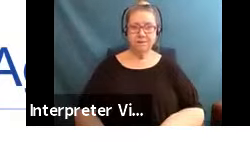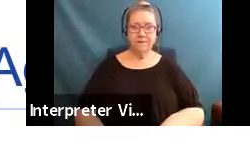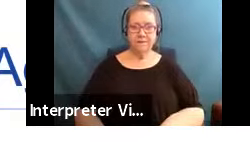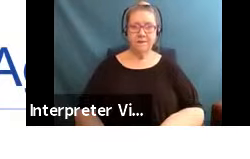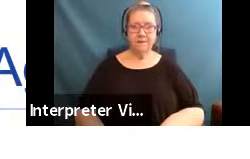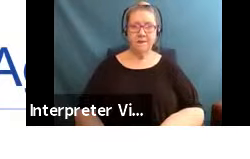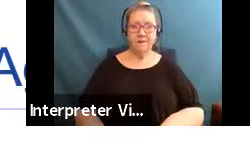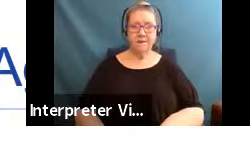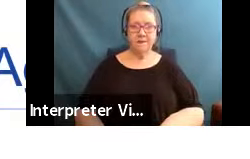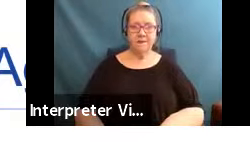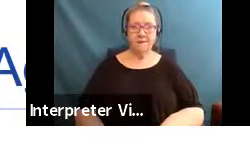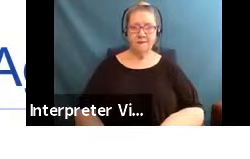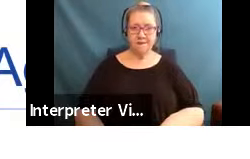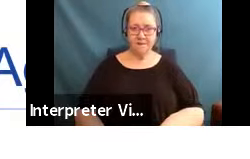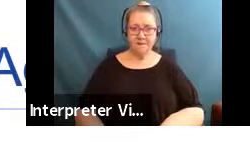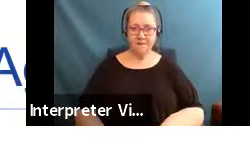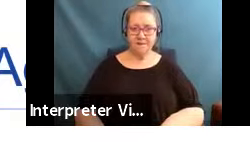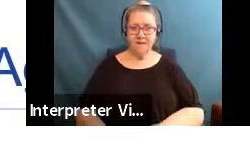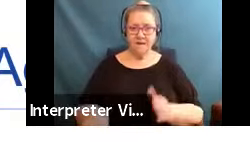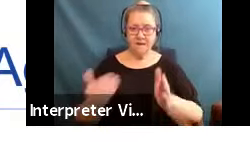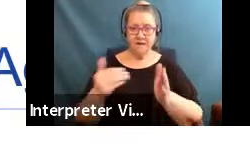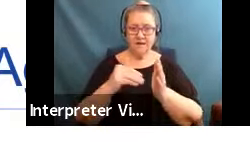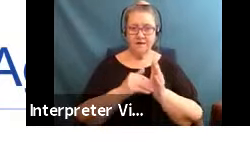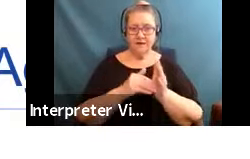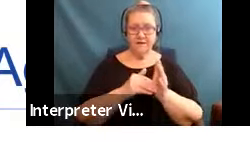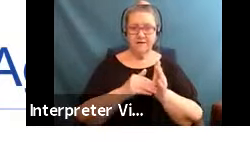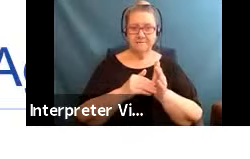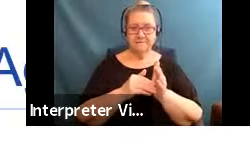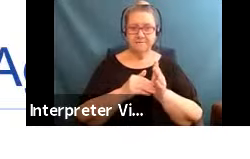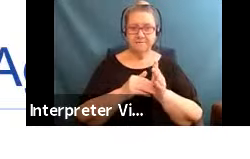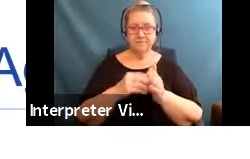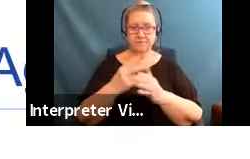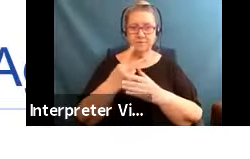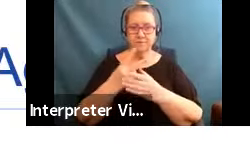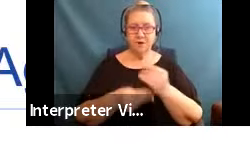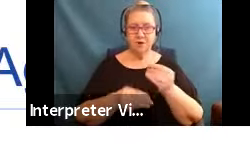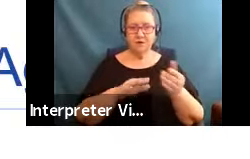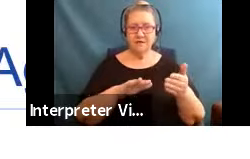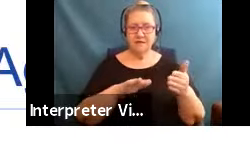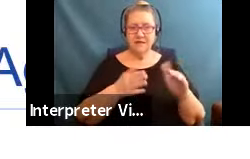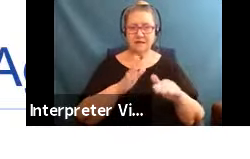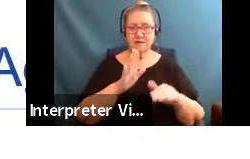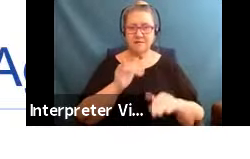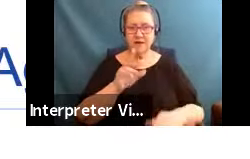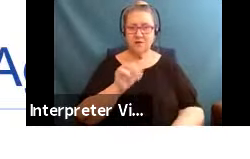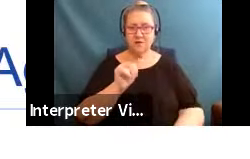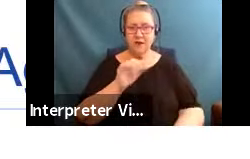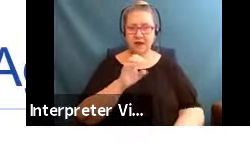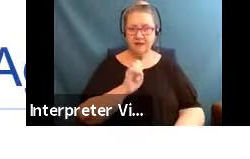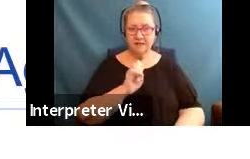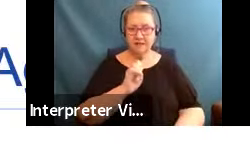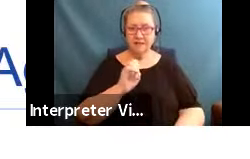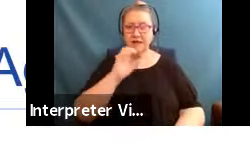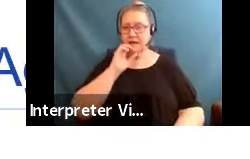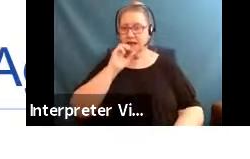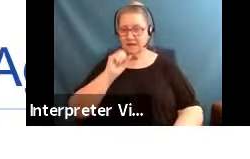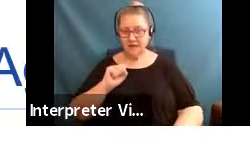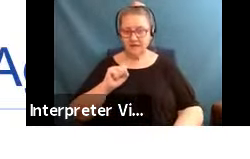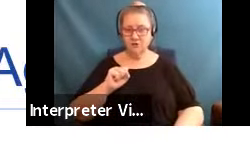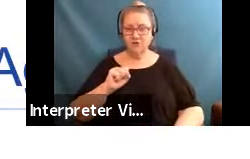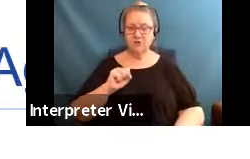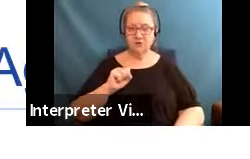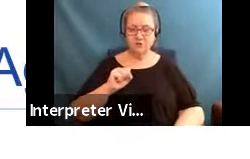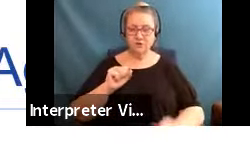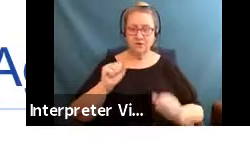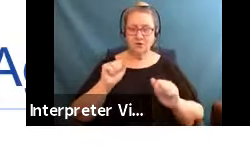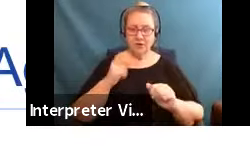And then, you know, just to reiterate again, as far as both deaths by race and then age, and here's where you